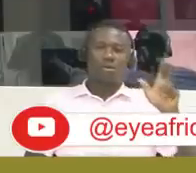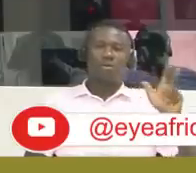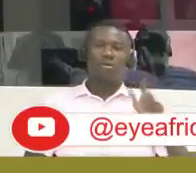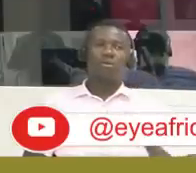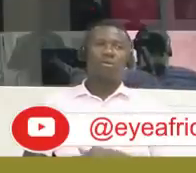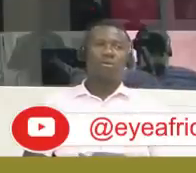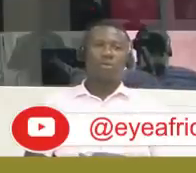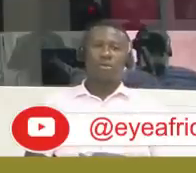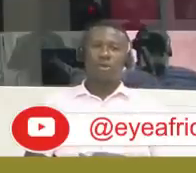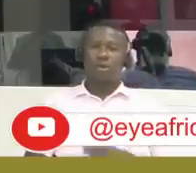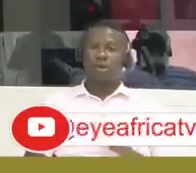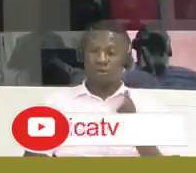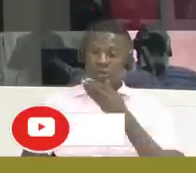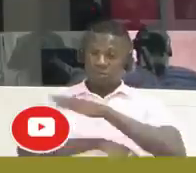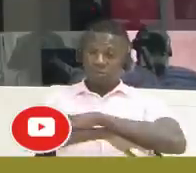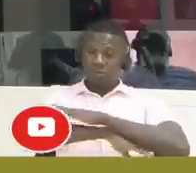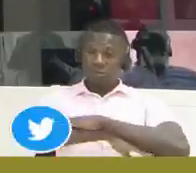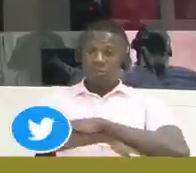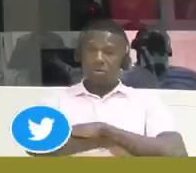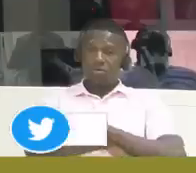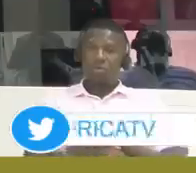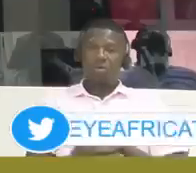Mgejanga. Mumfi, Mginito.